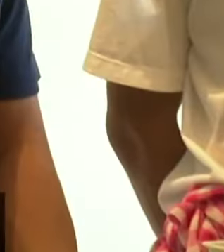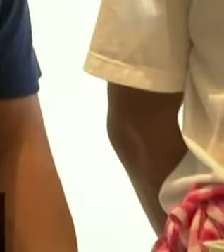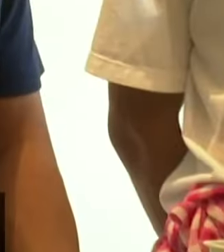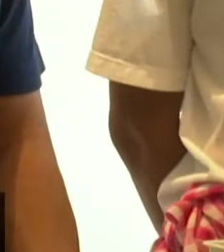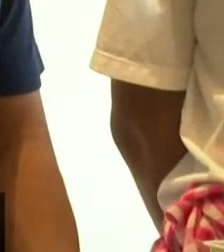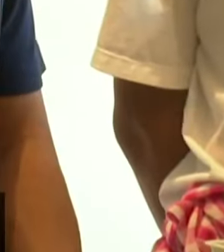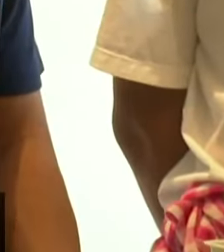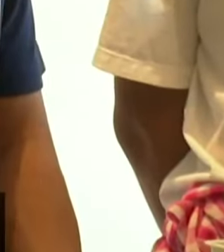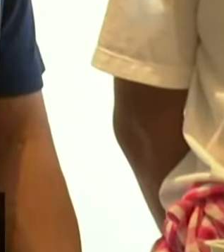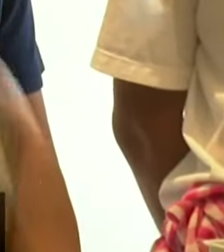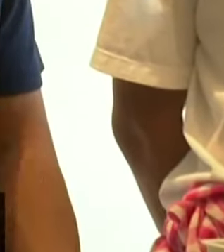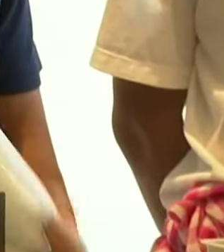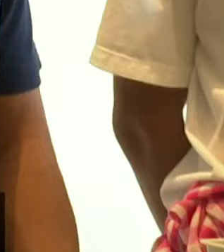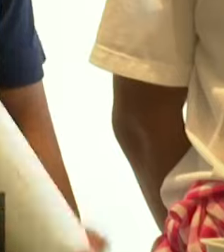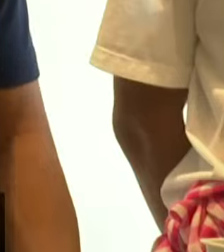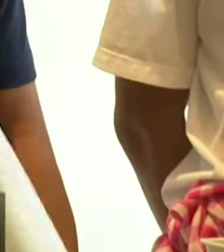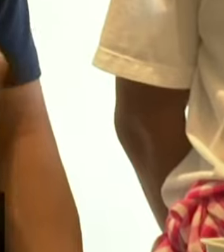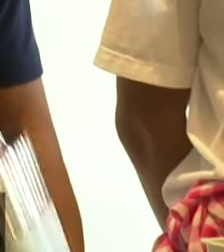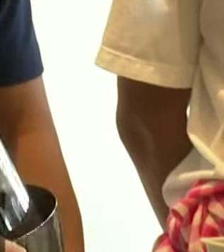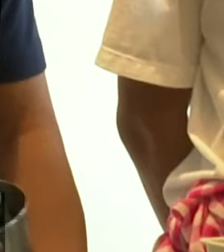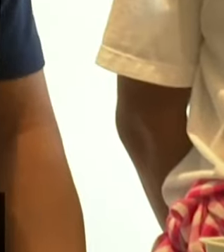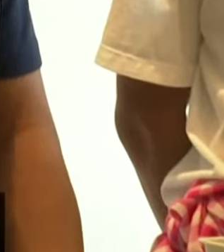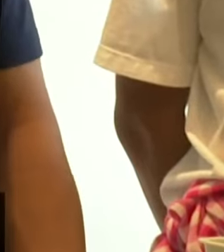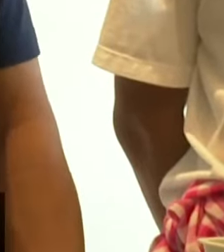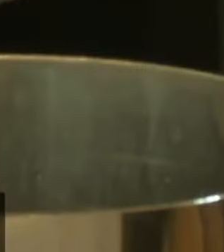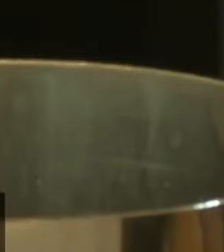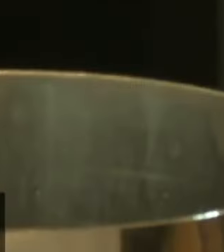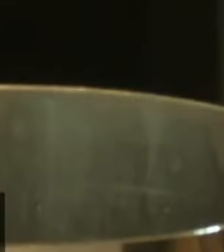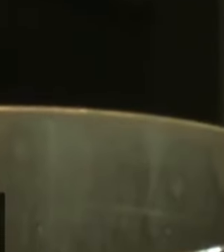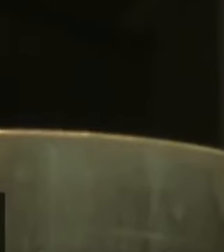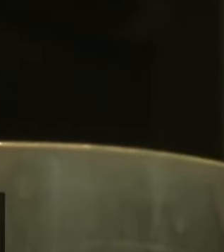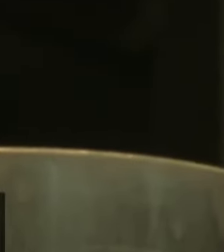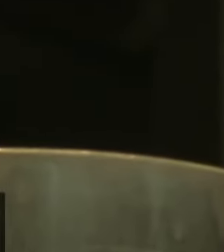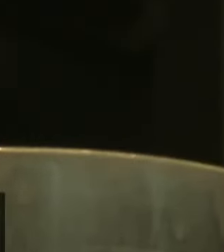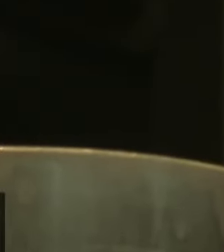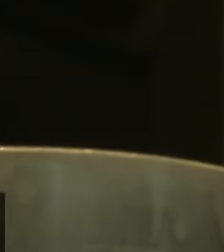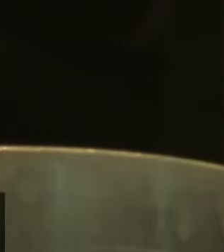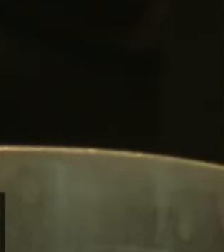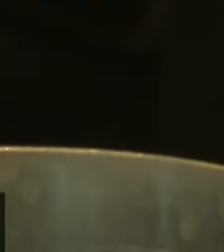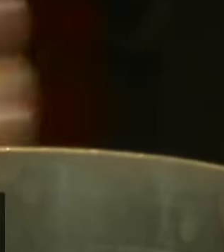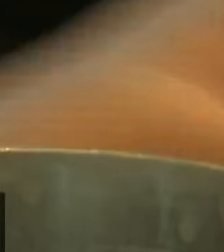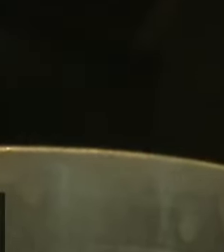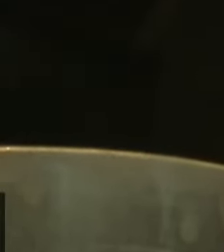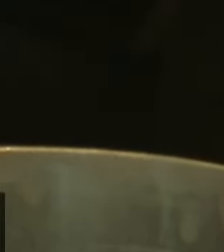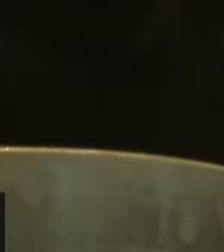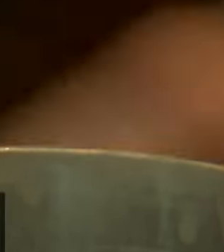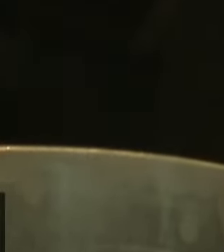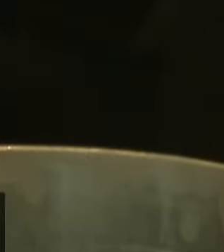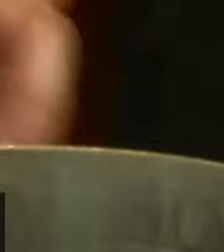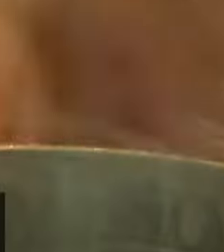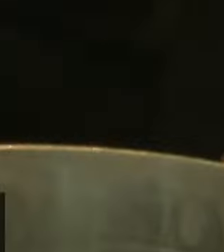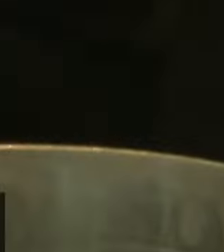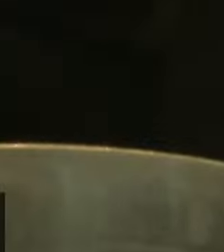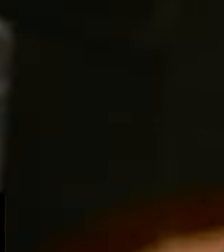international guests from around the world. So they are facing international guests, so they can experiment practical their